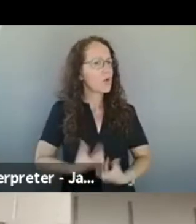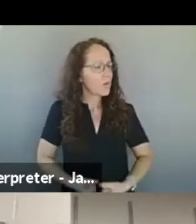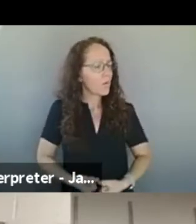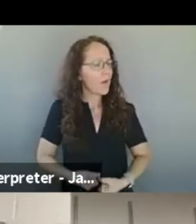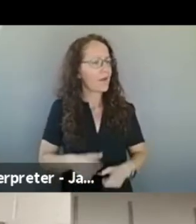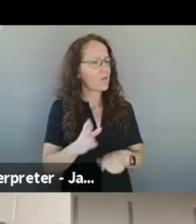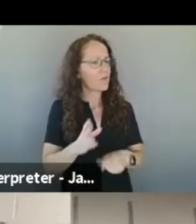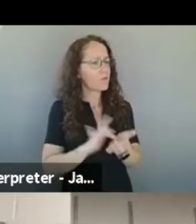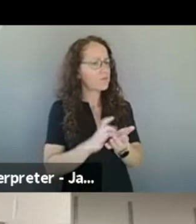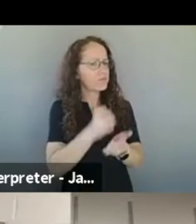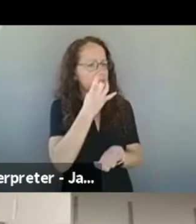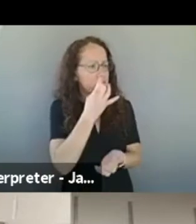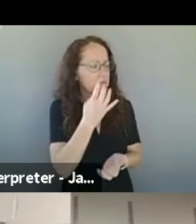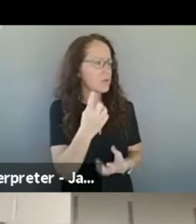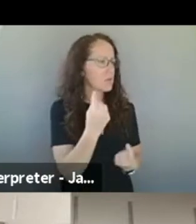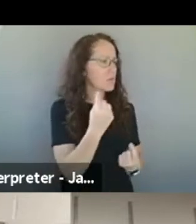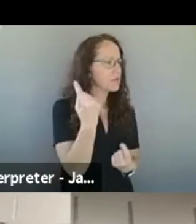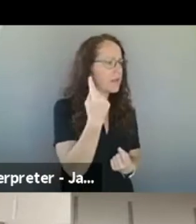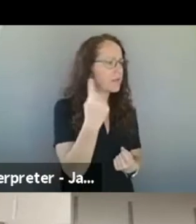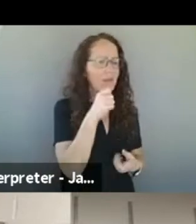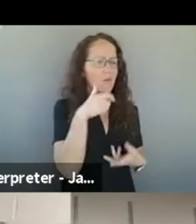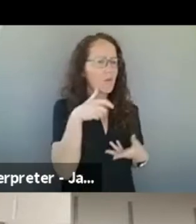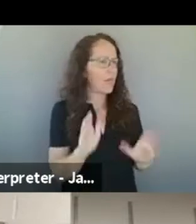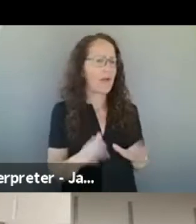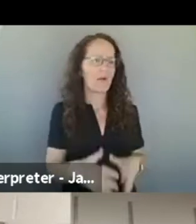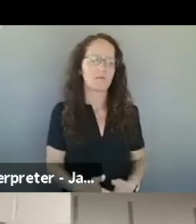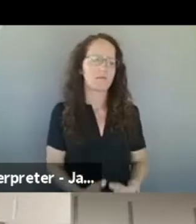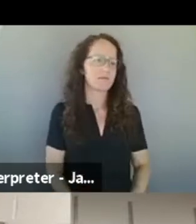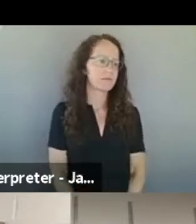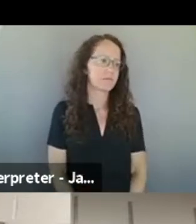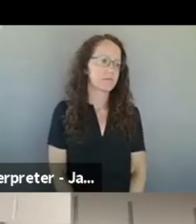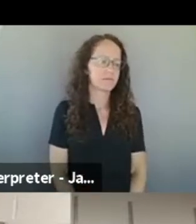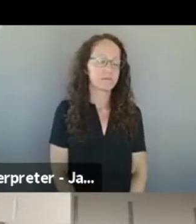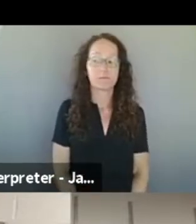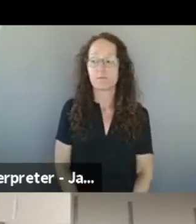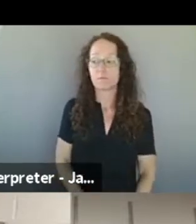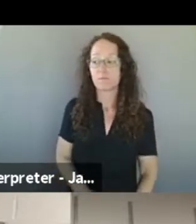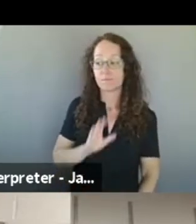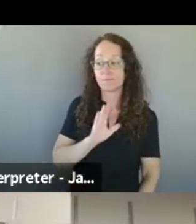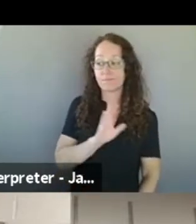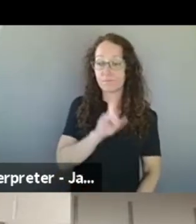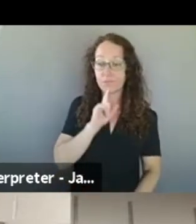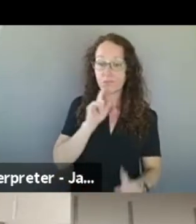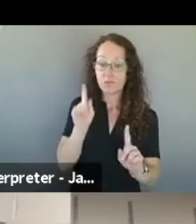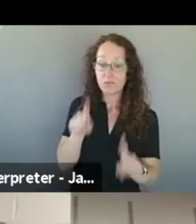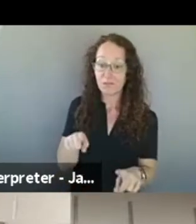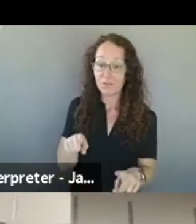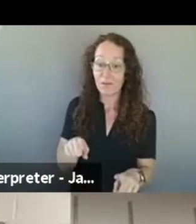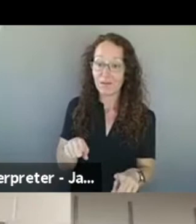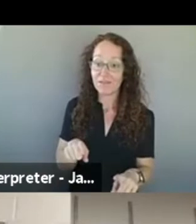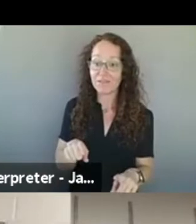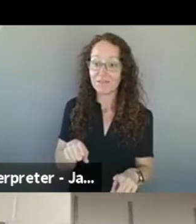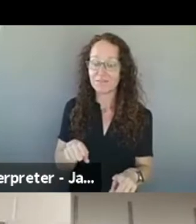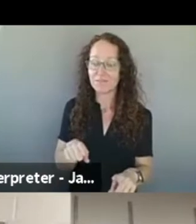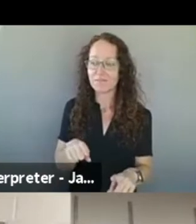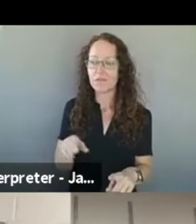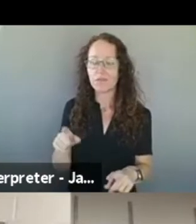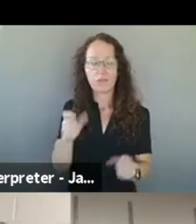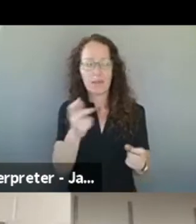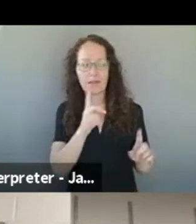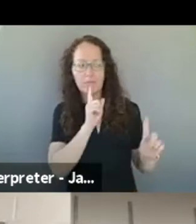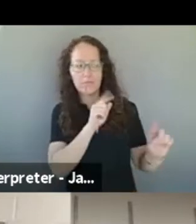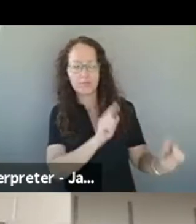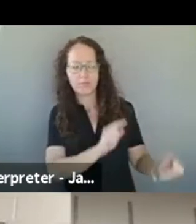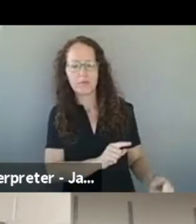it. Don't allow for it. Her response after she heard many reactions, it was, well,